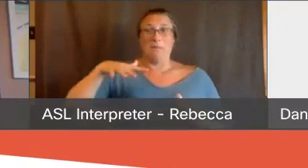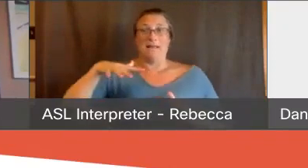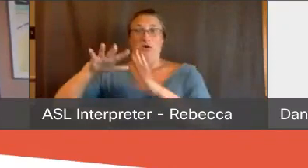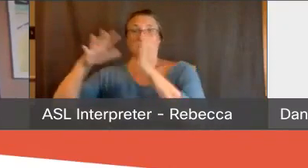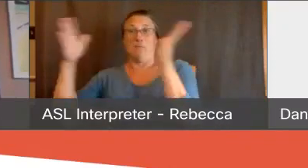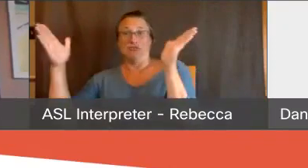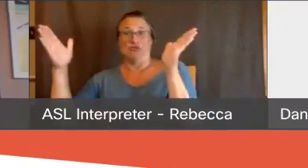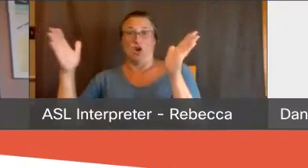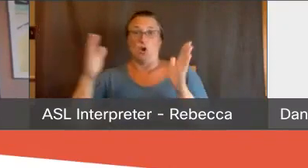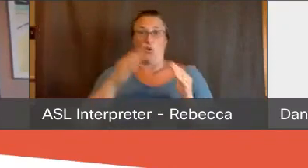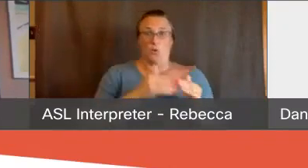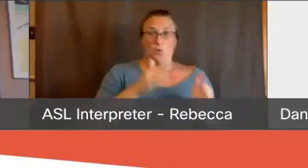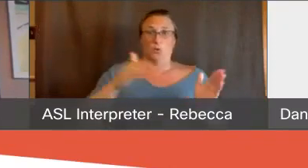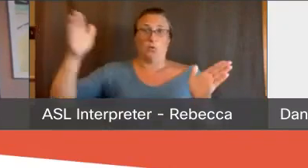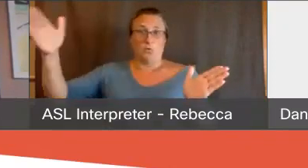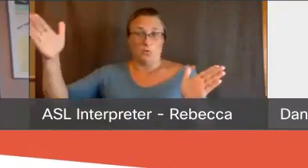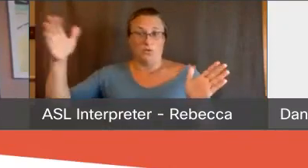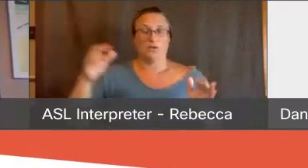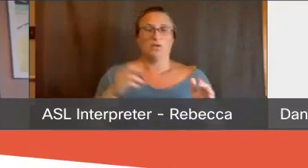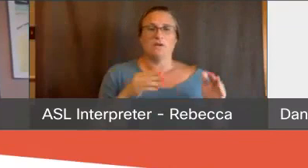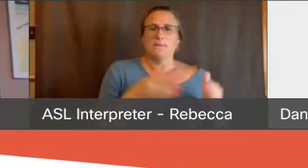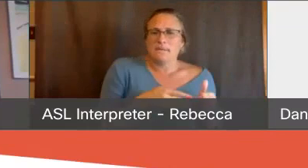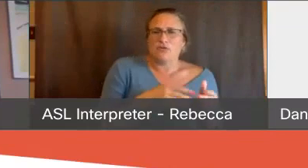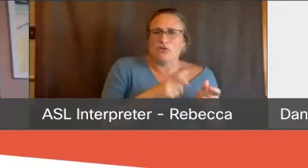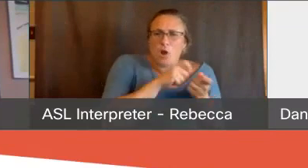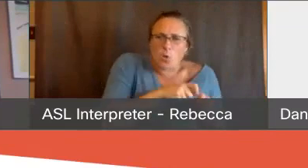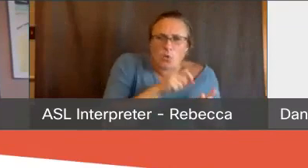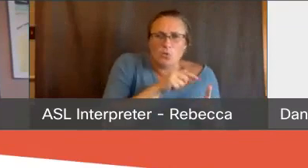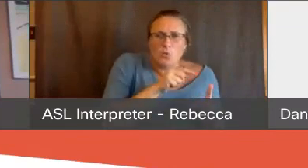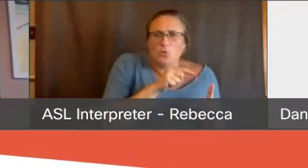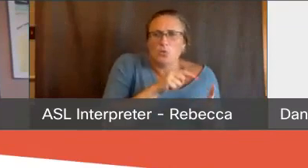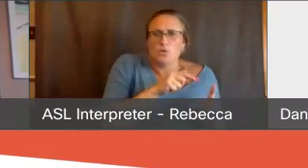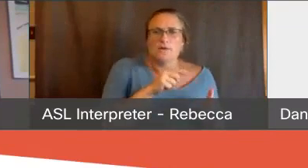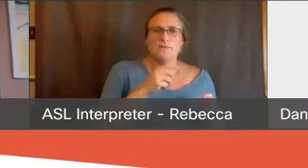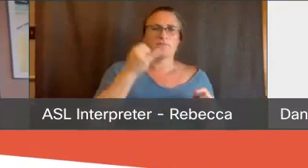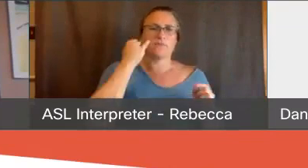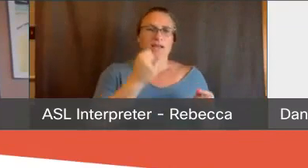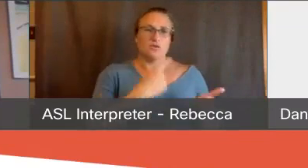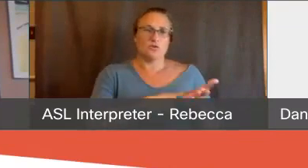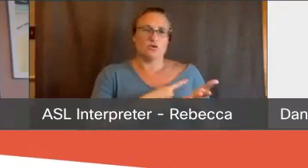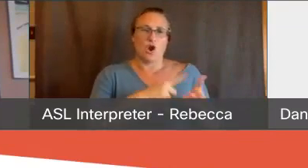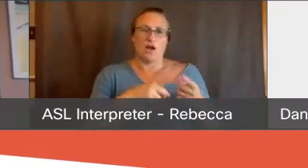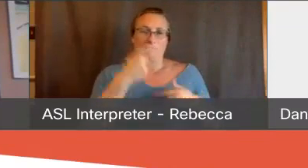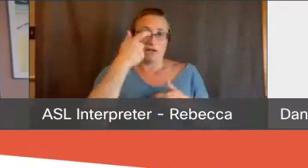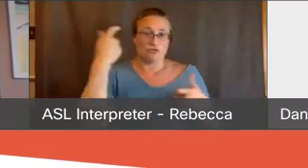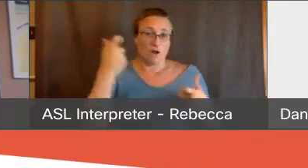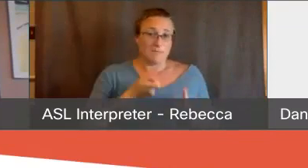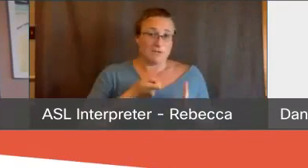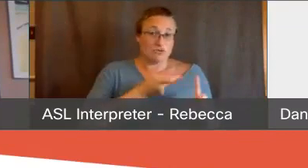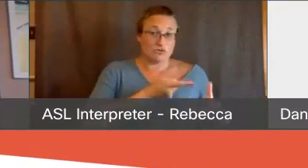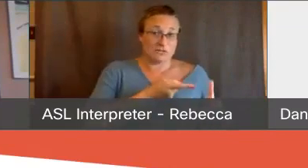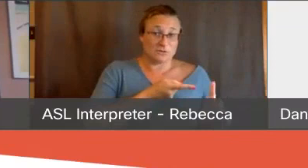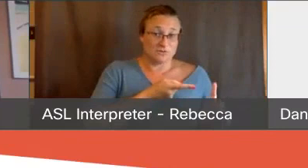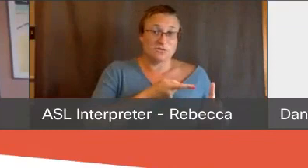of issues. So on a micro level, when we address trauma triggers,